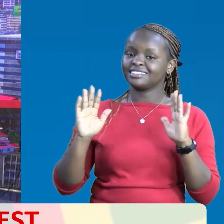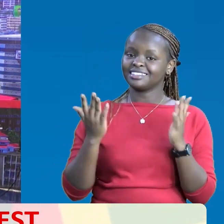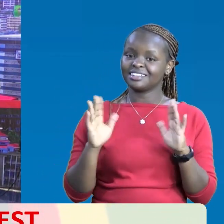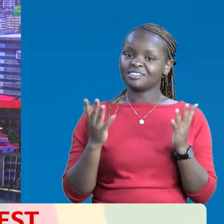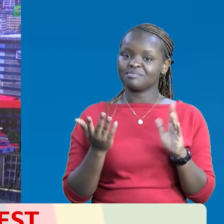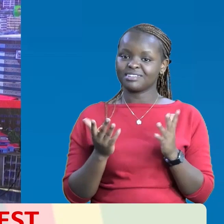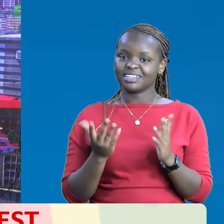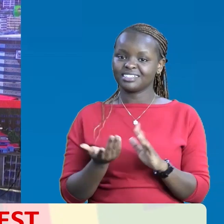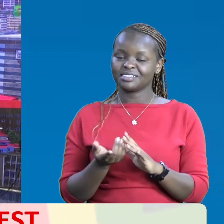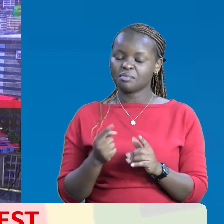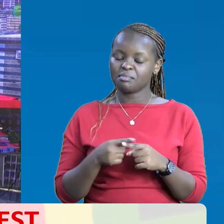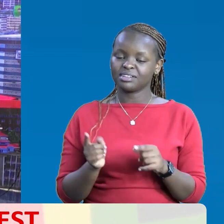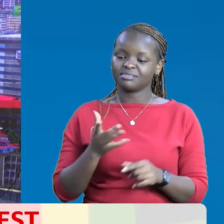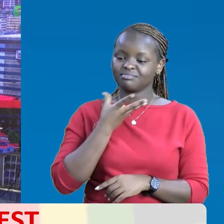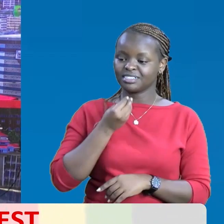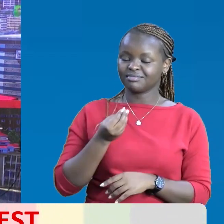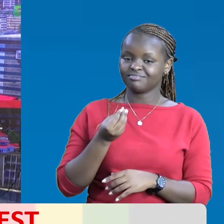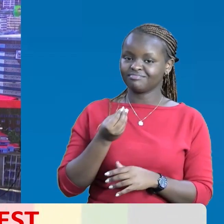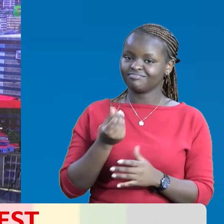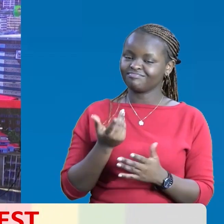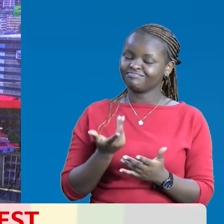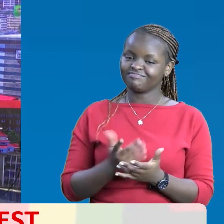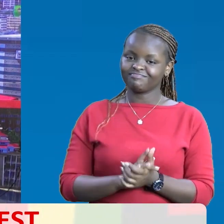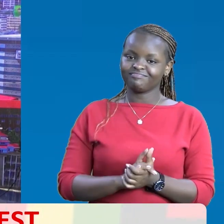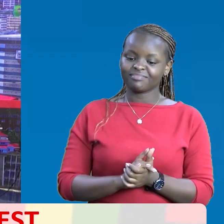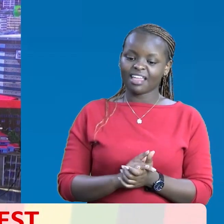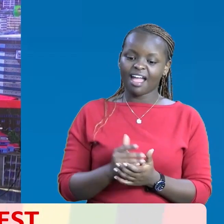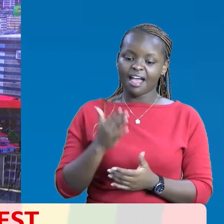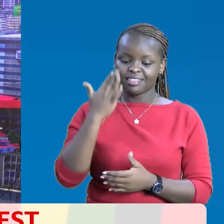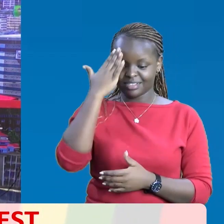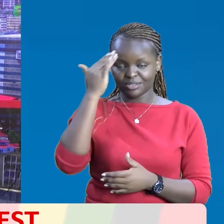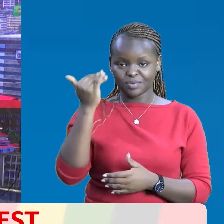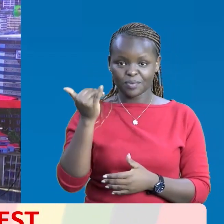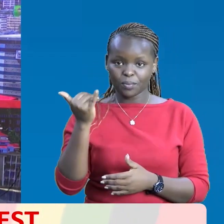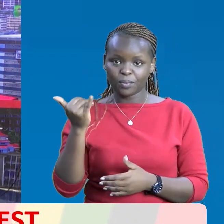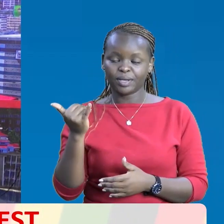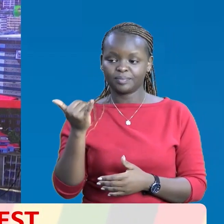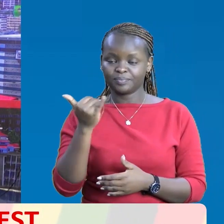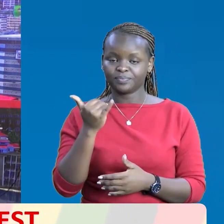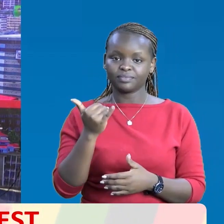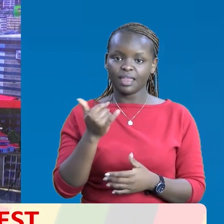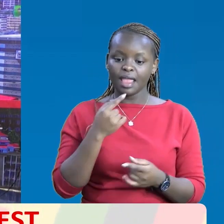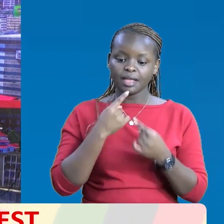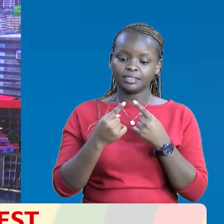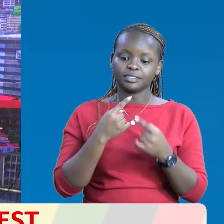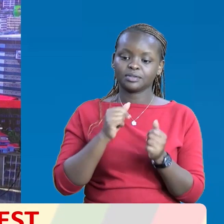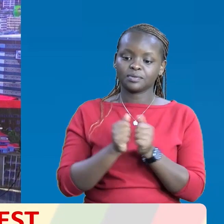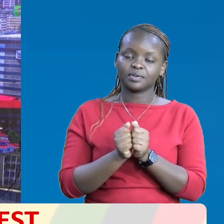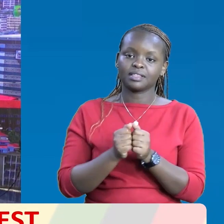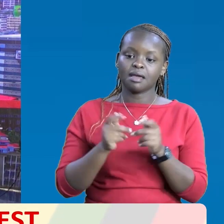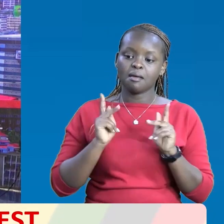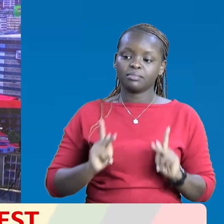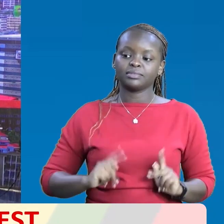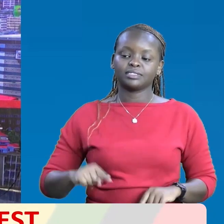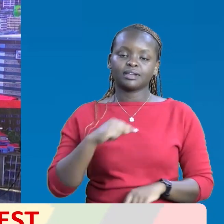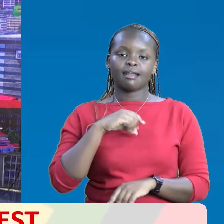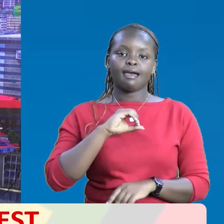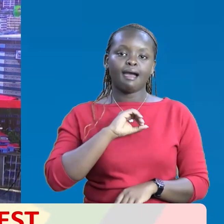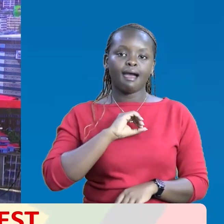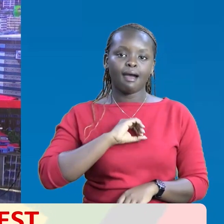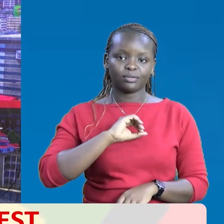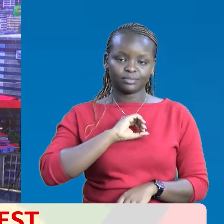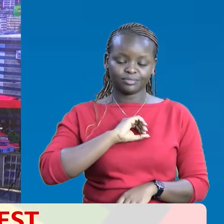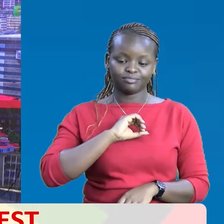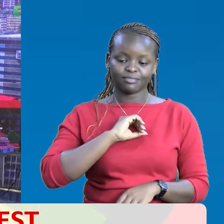msi tunaona. And that is why baadaye pale tukiongea na mtu wetu. So kwa nini mbona it's